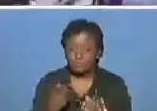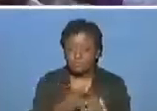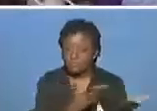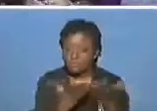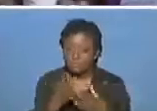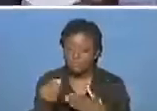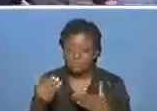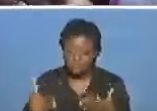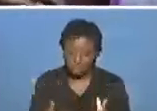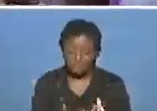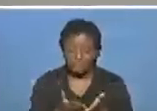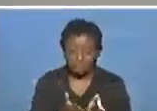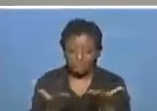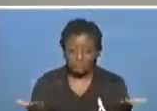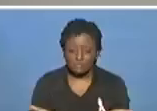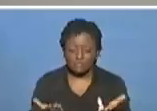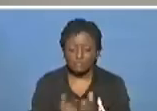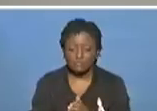new vessels here.